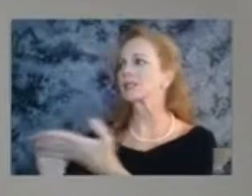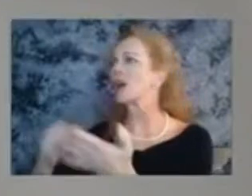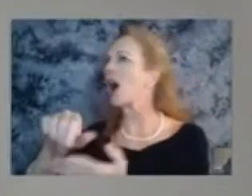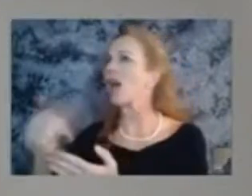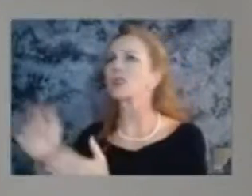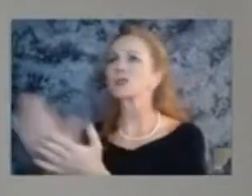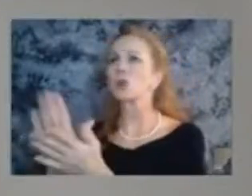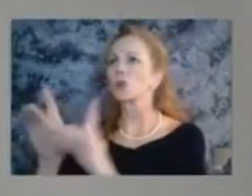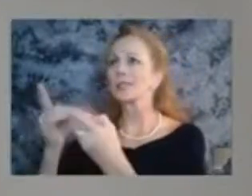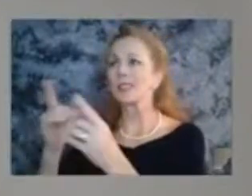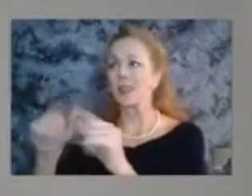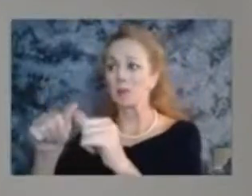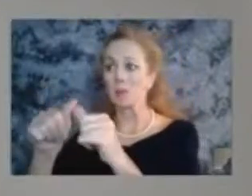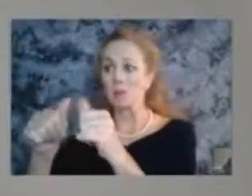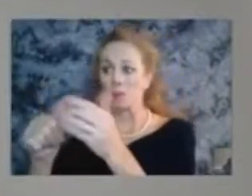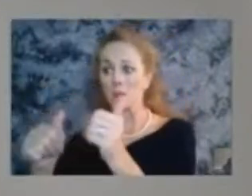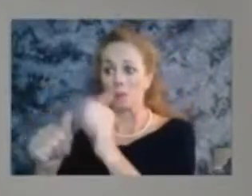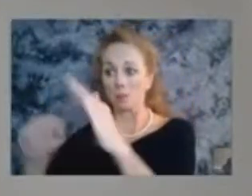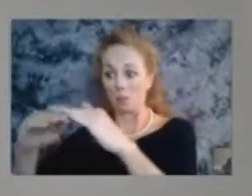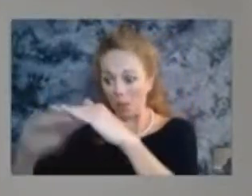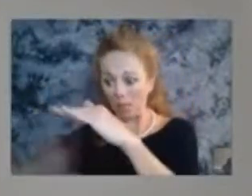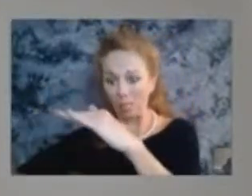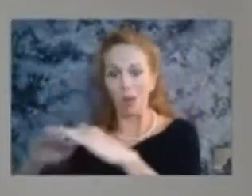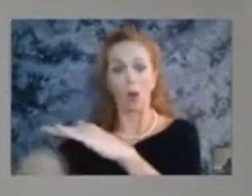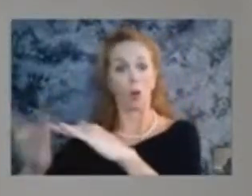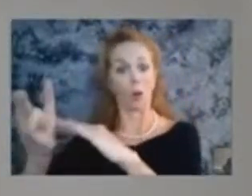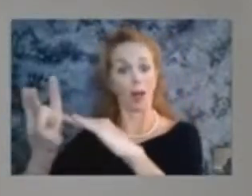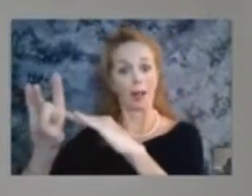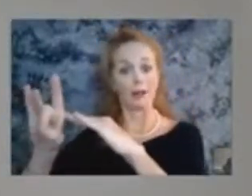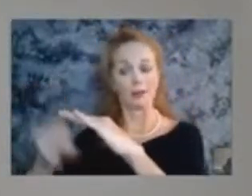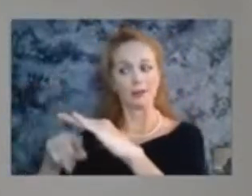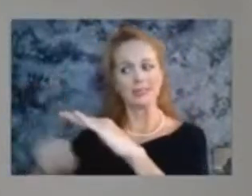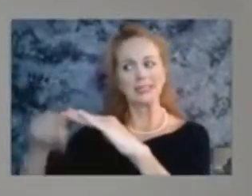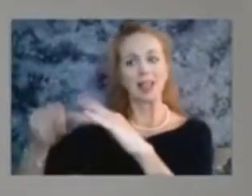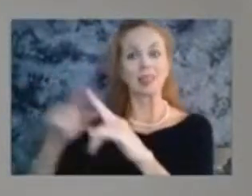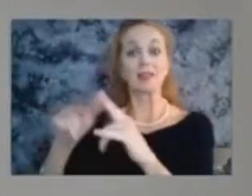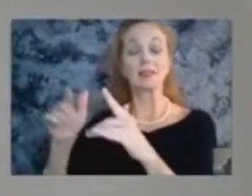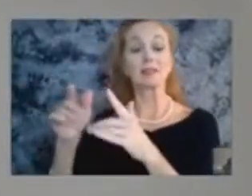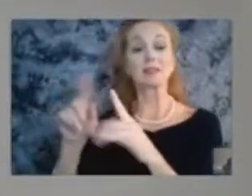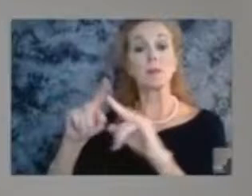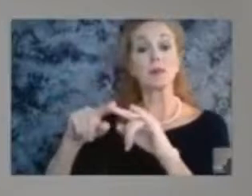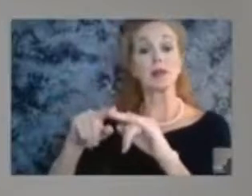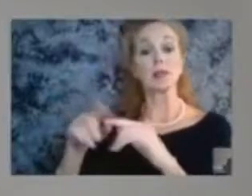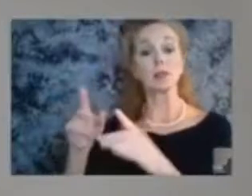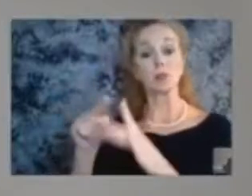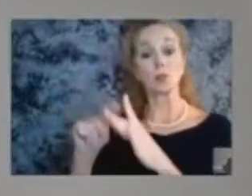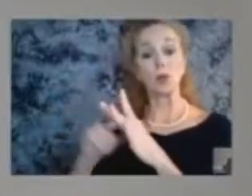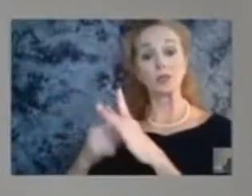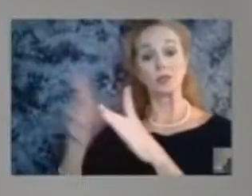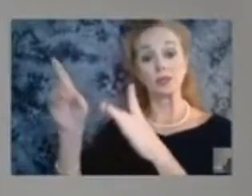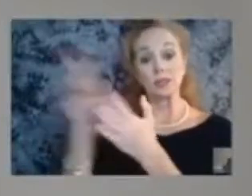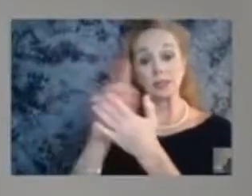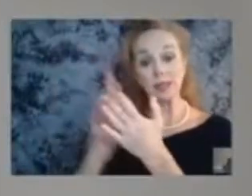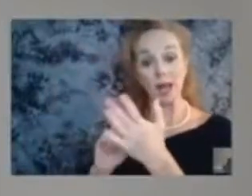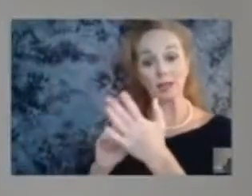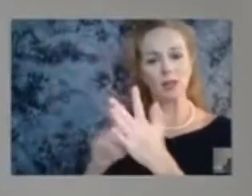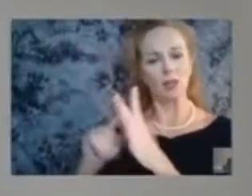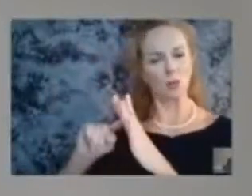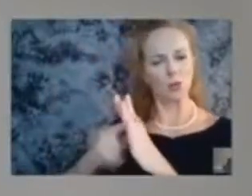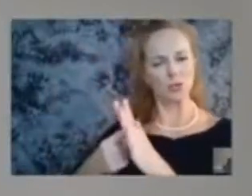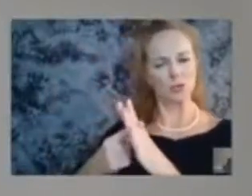than that. But a lot of that is dependent upon the original design of the air conditioning systems, the HVAC